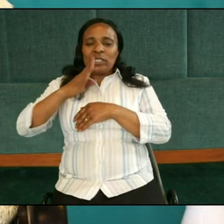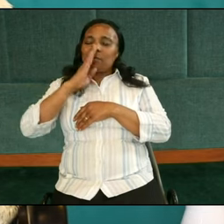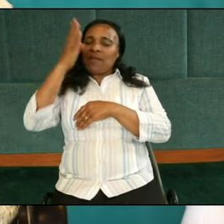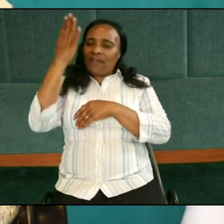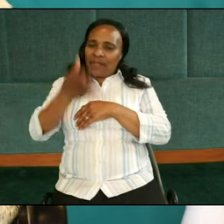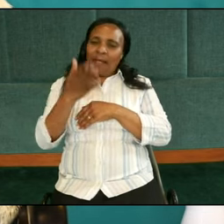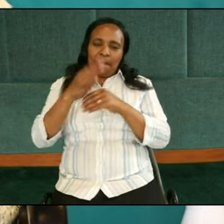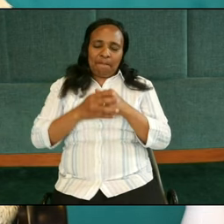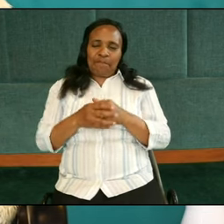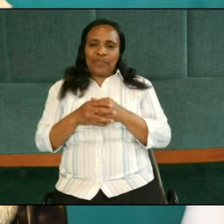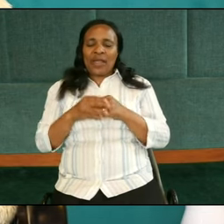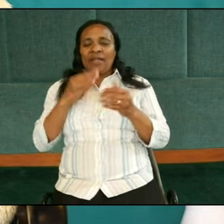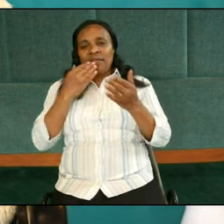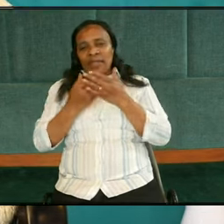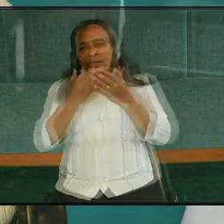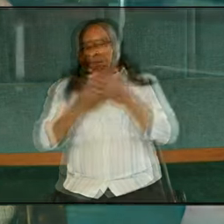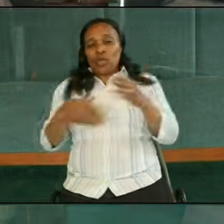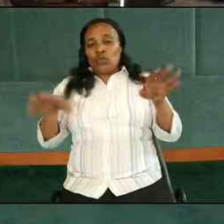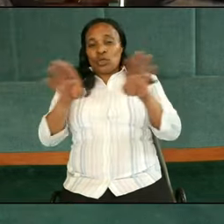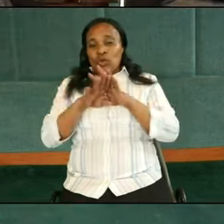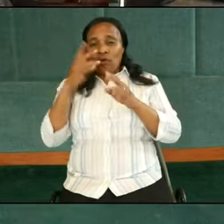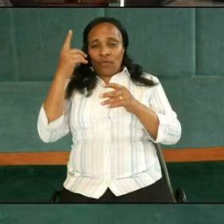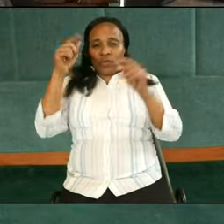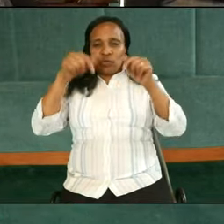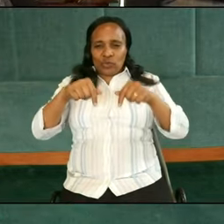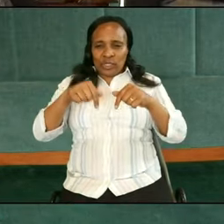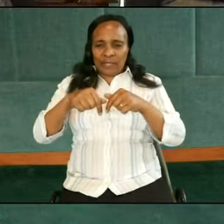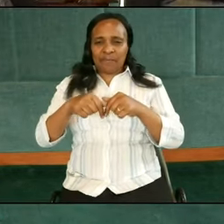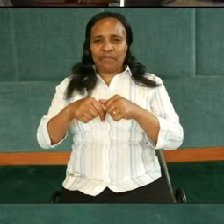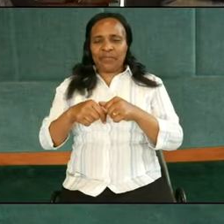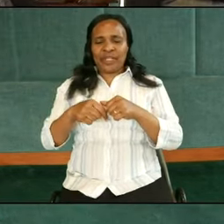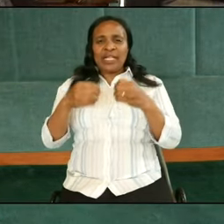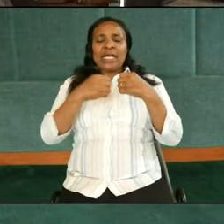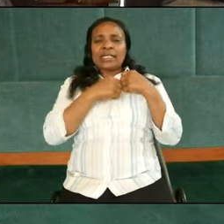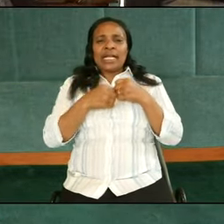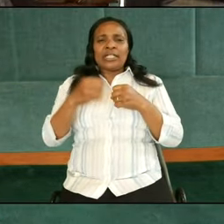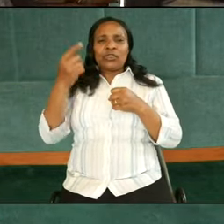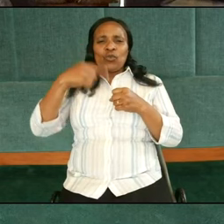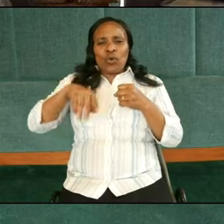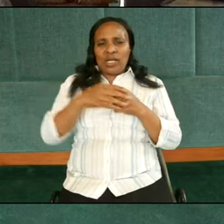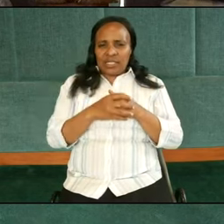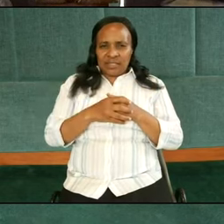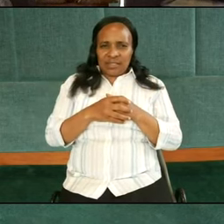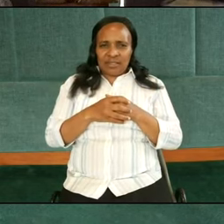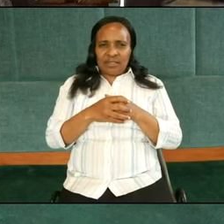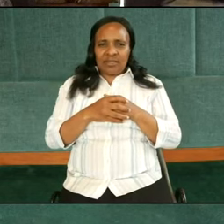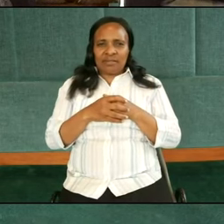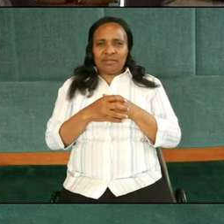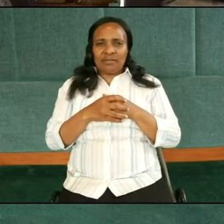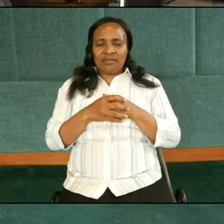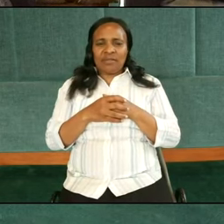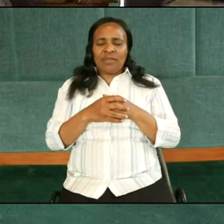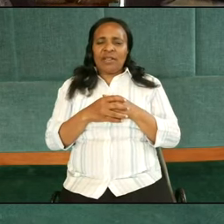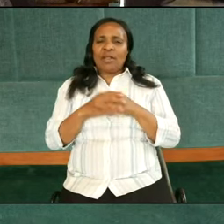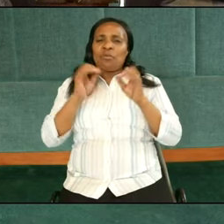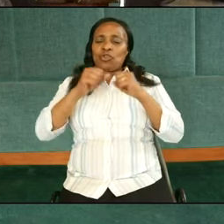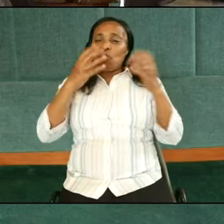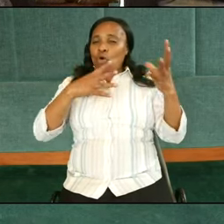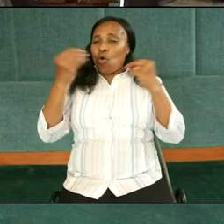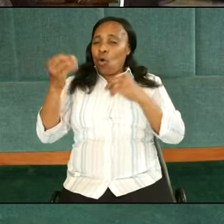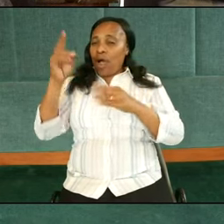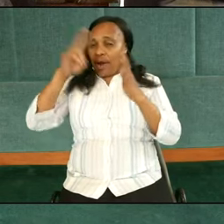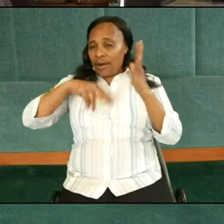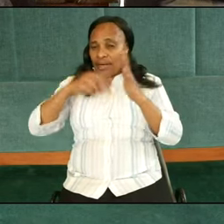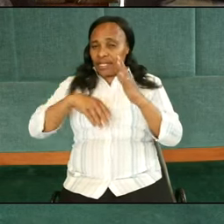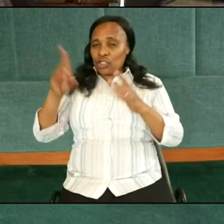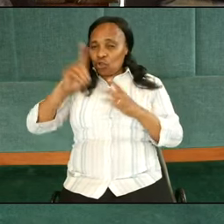that. Now, as we close up for today, there's a challenge to us, you know. Just go and read again